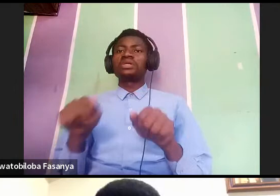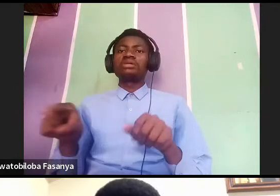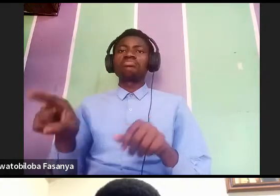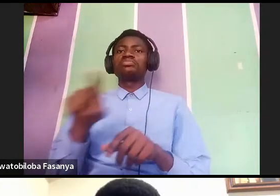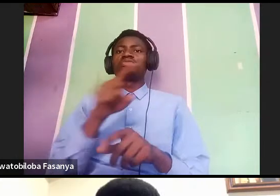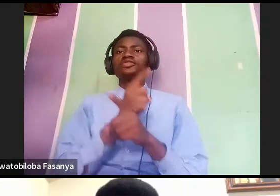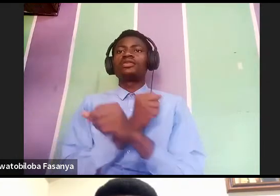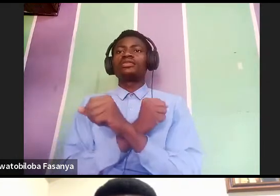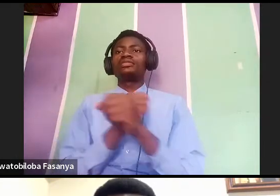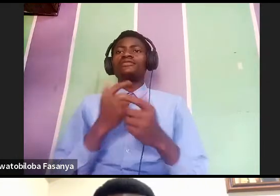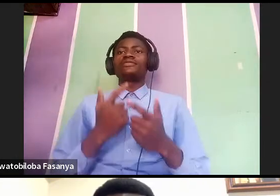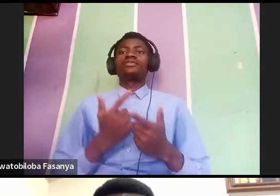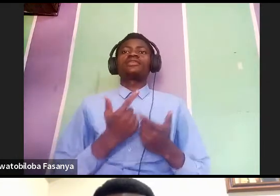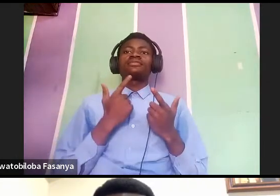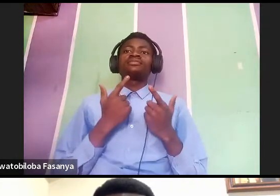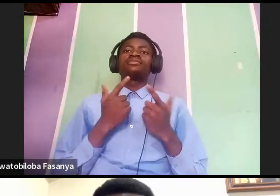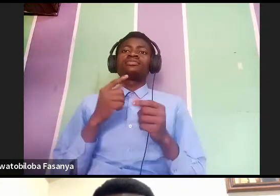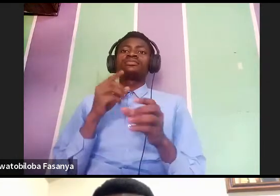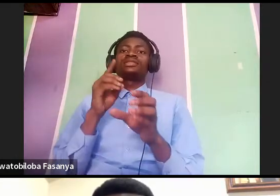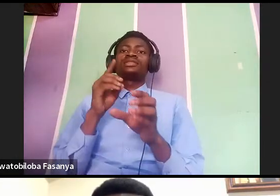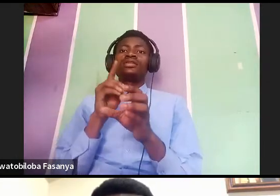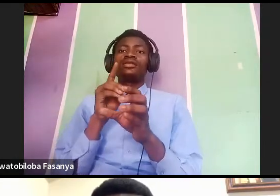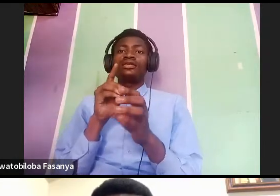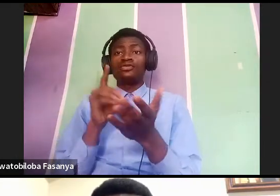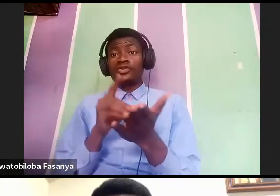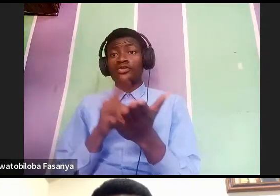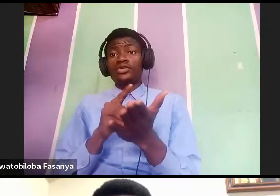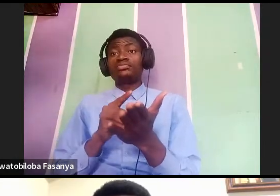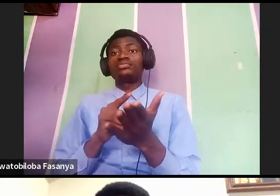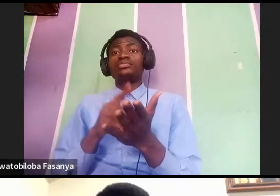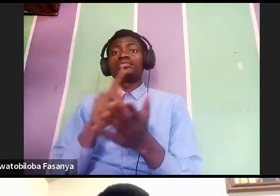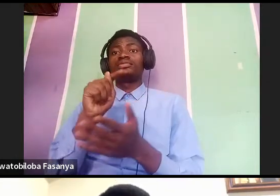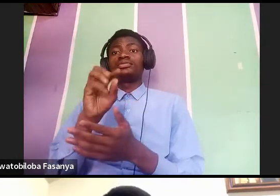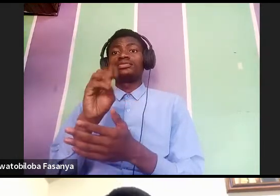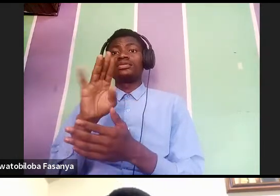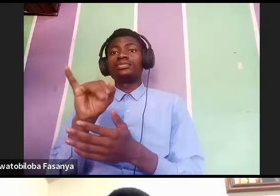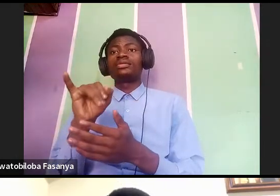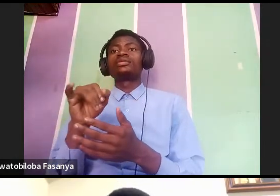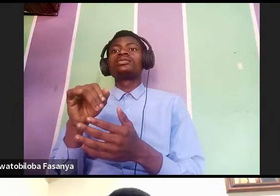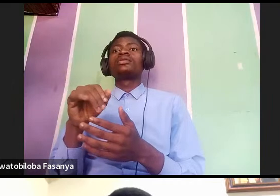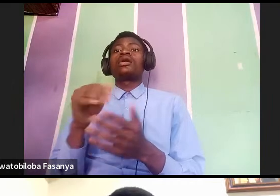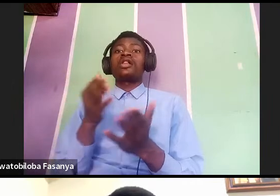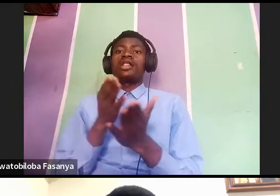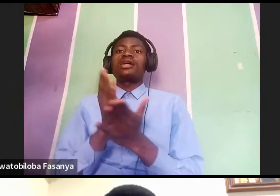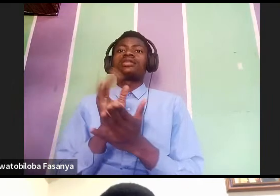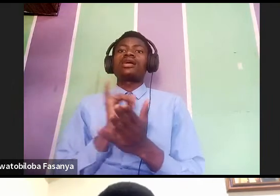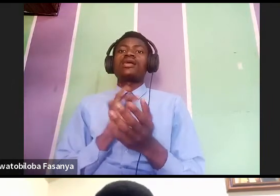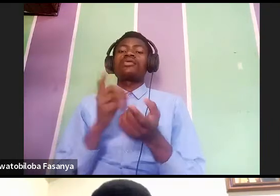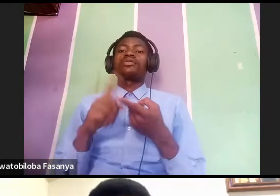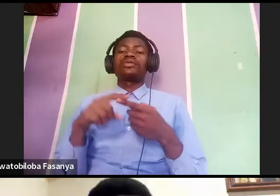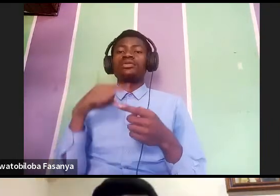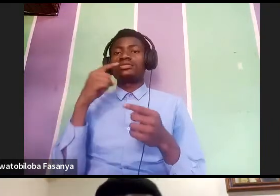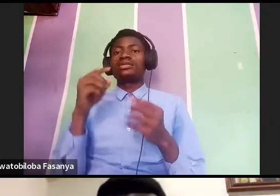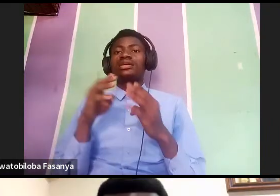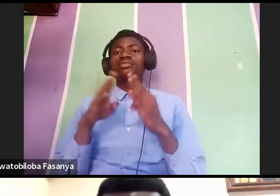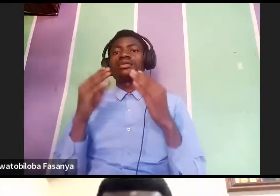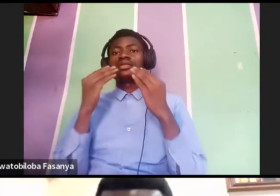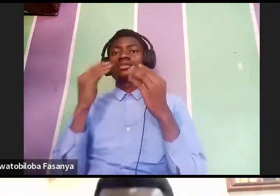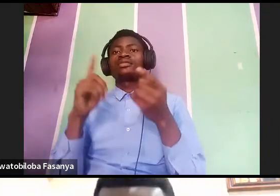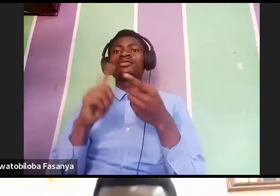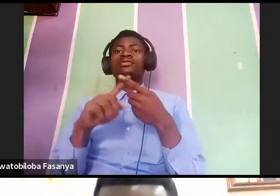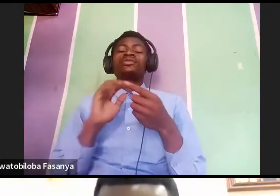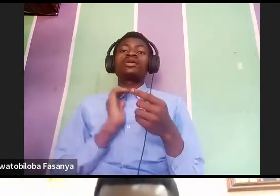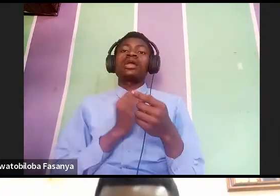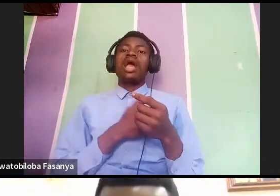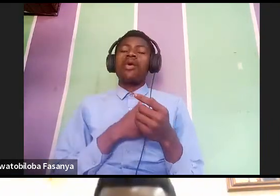Dr. Toby? Thank you very much, Ma. All right, so I want to say a big thank you to our audience. They've always been there